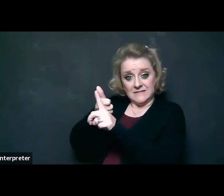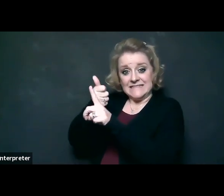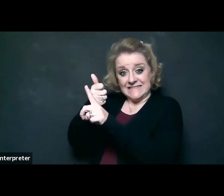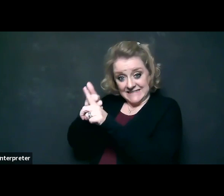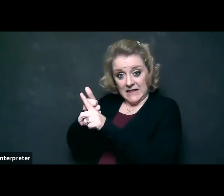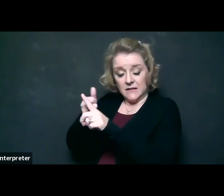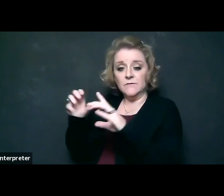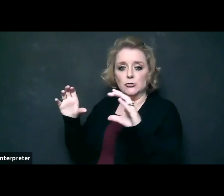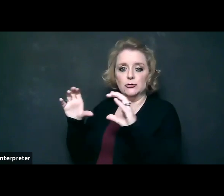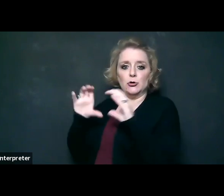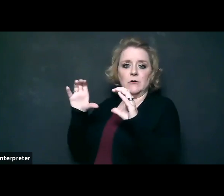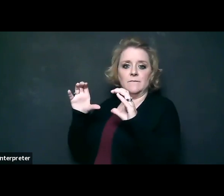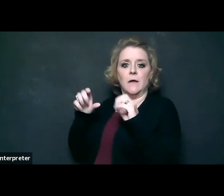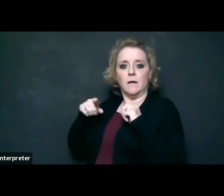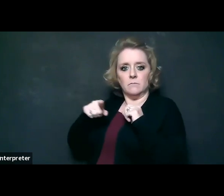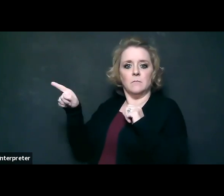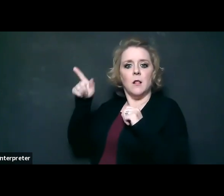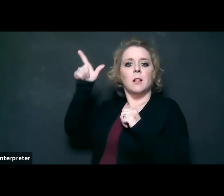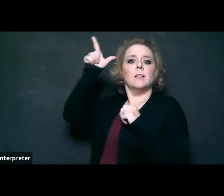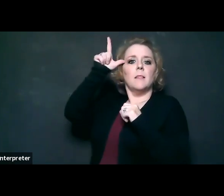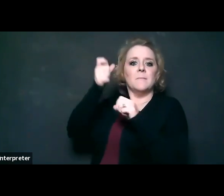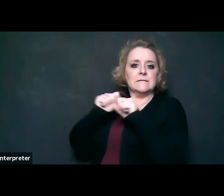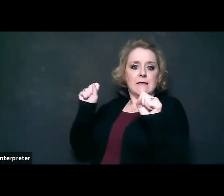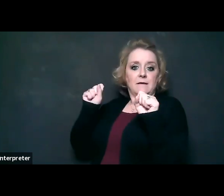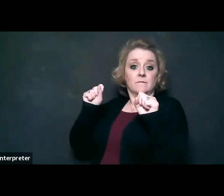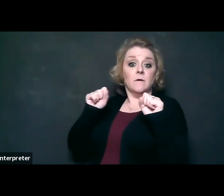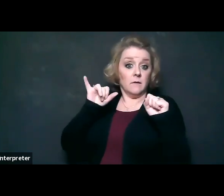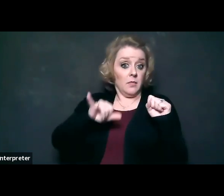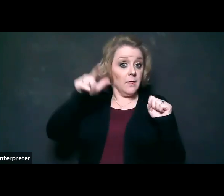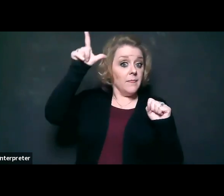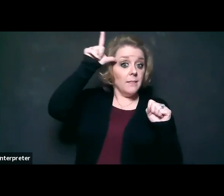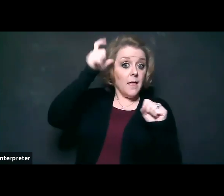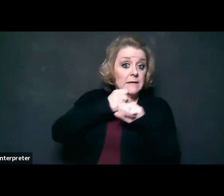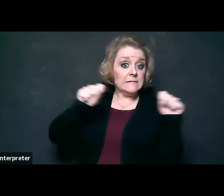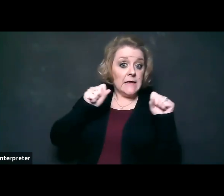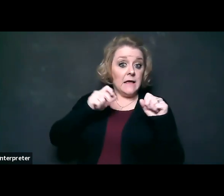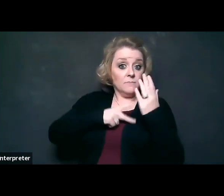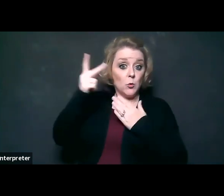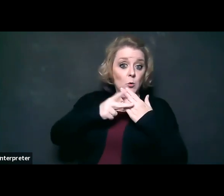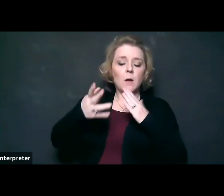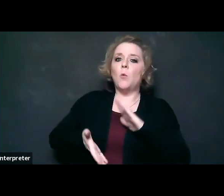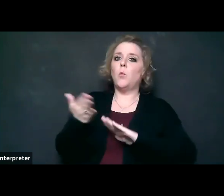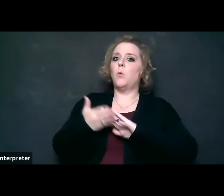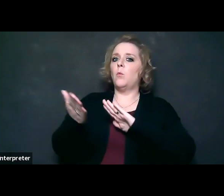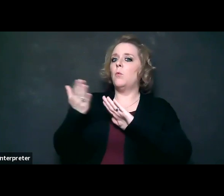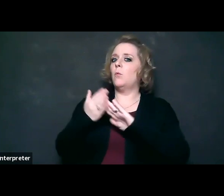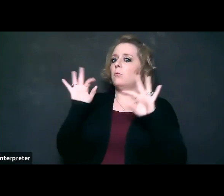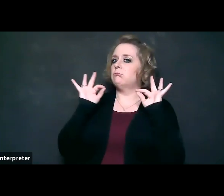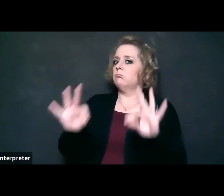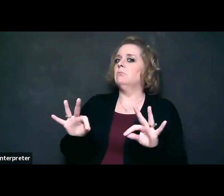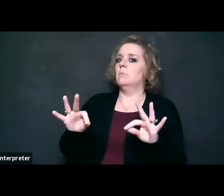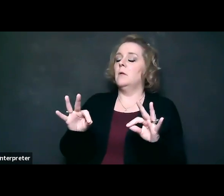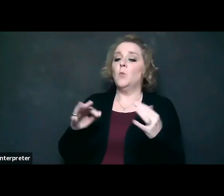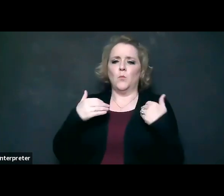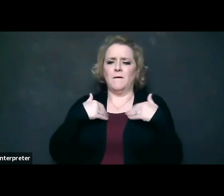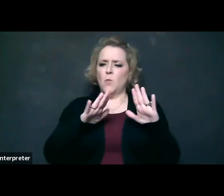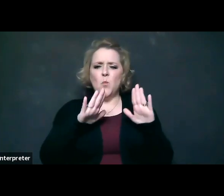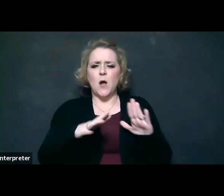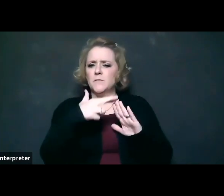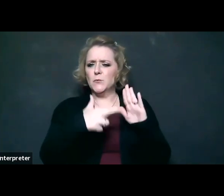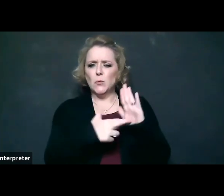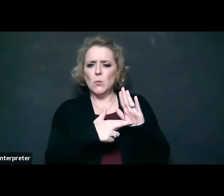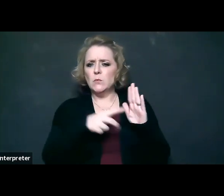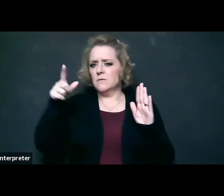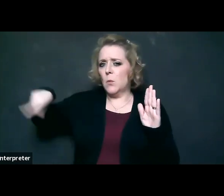self-certified that they're Lubbock safe. That program has gone fantastic. There's great guidelines there for our